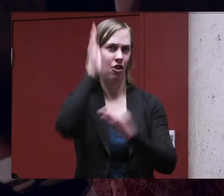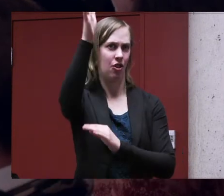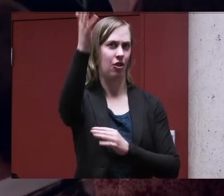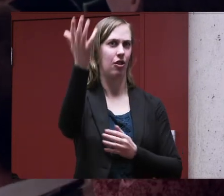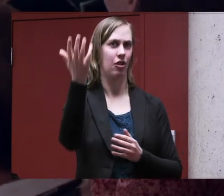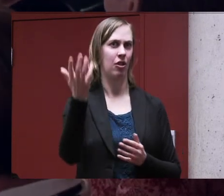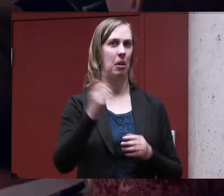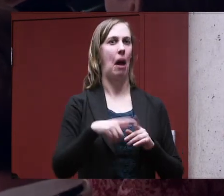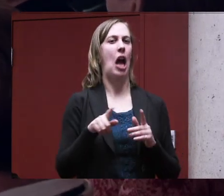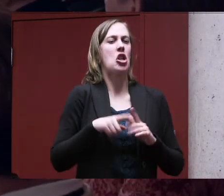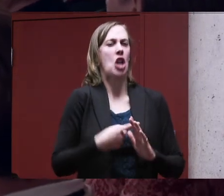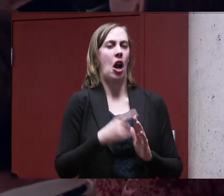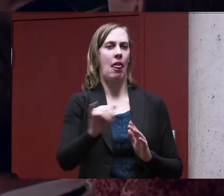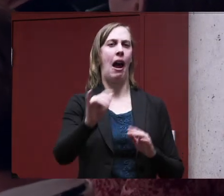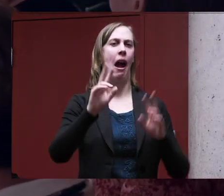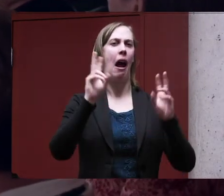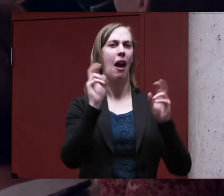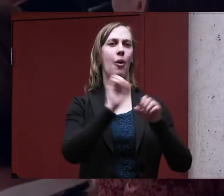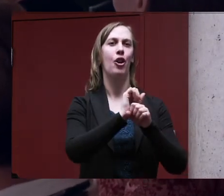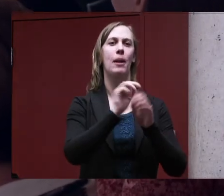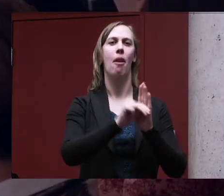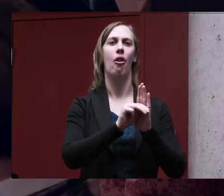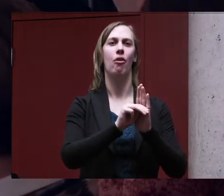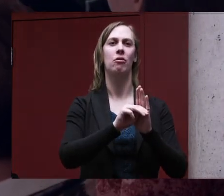implement within the province of Nova Scotia, because we're looking at both,